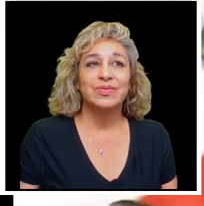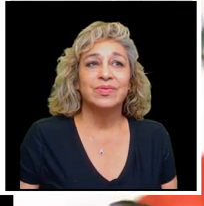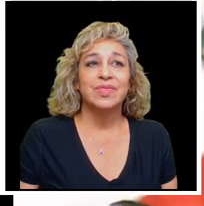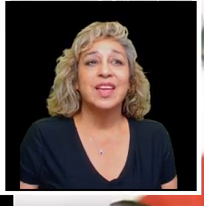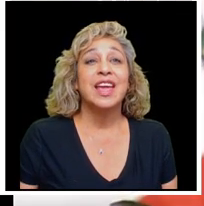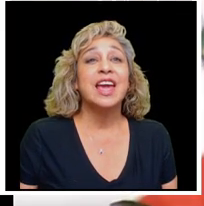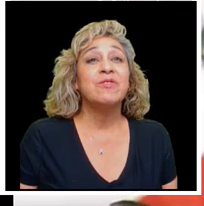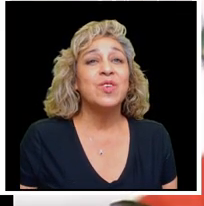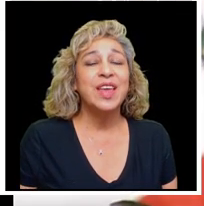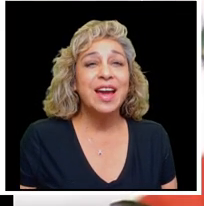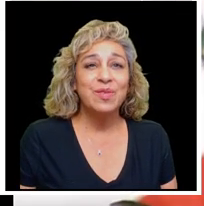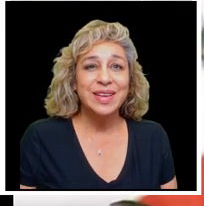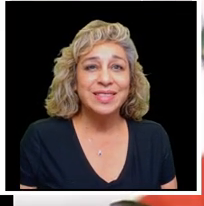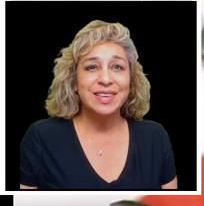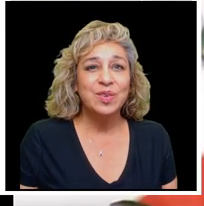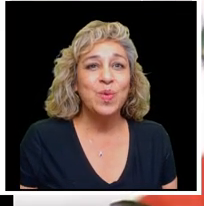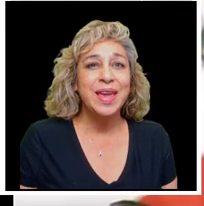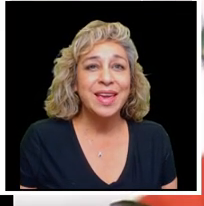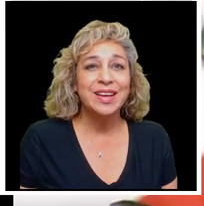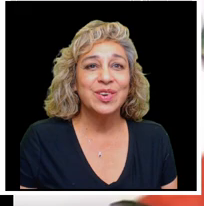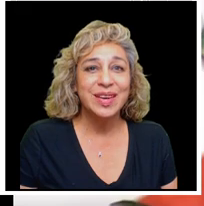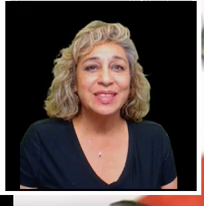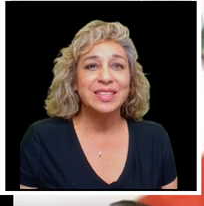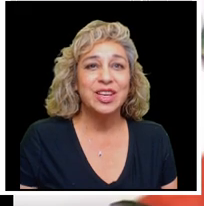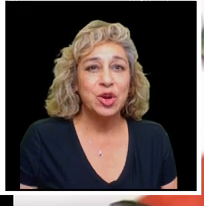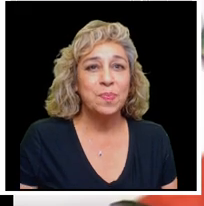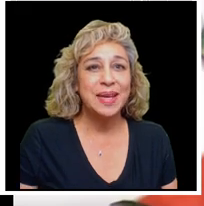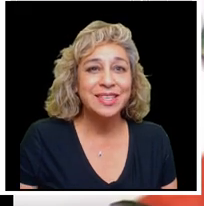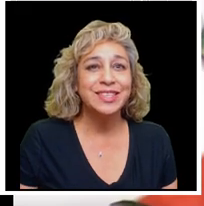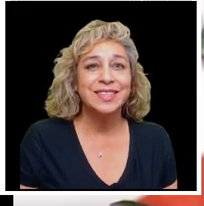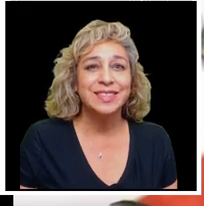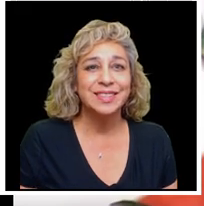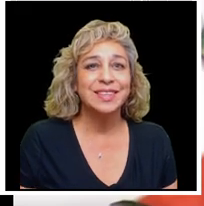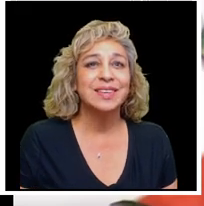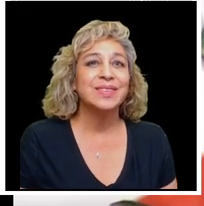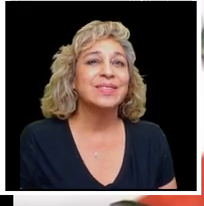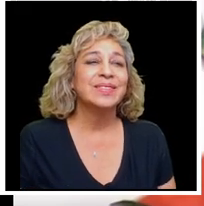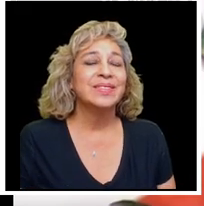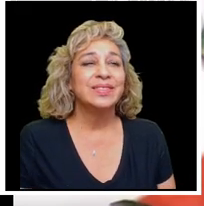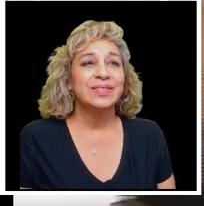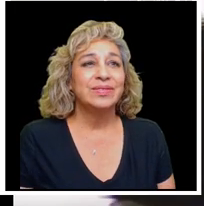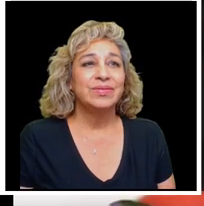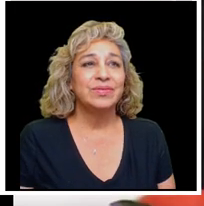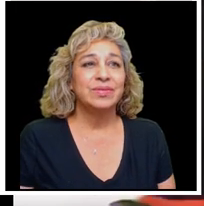and for that reason we increased your pensions